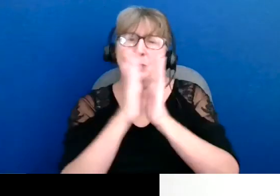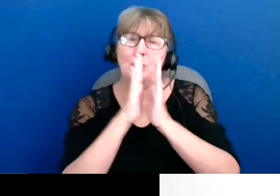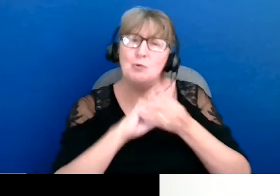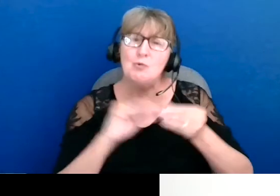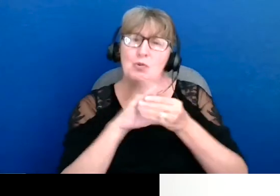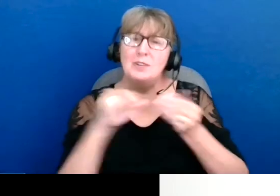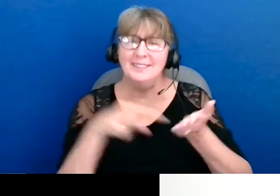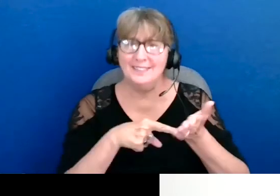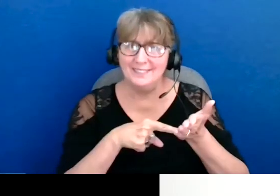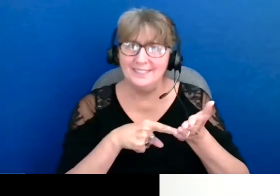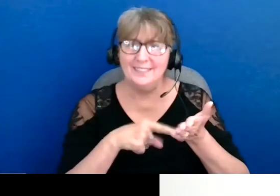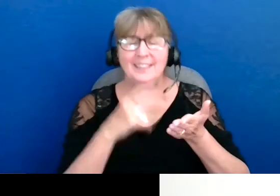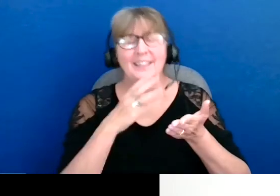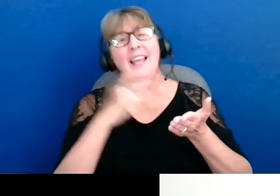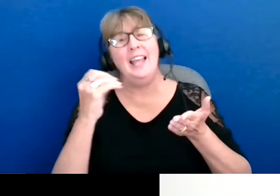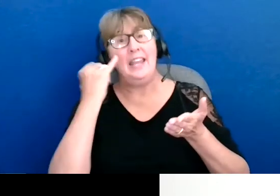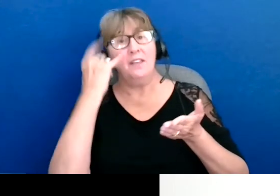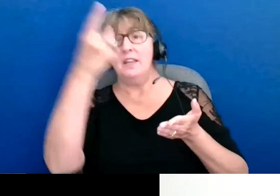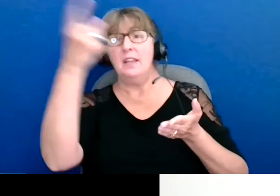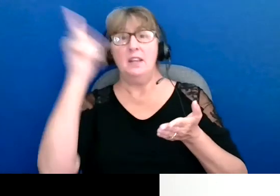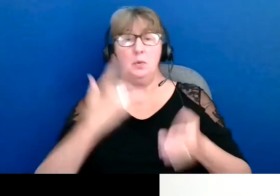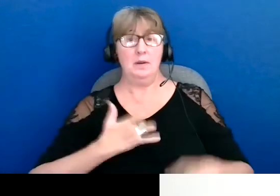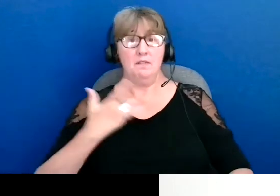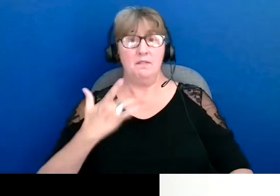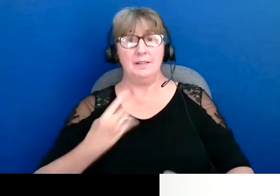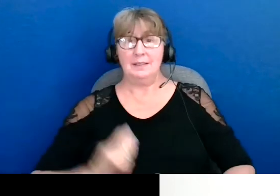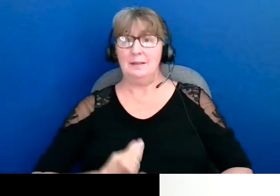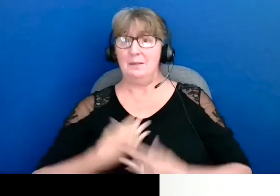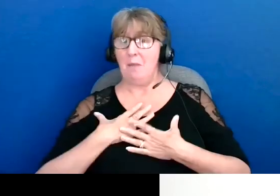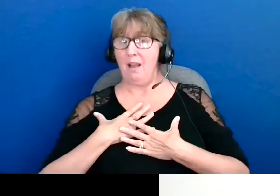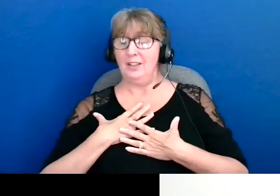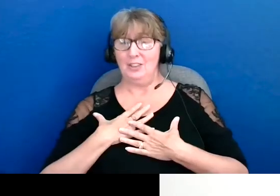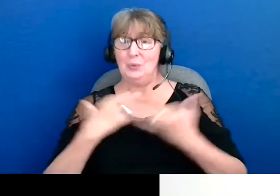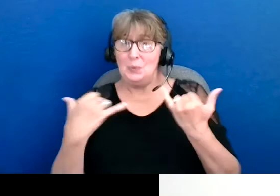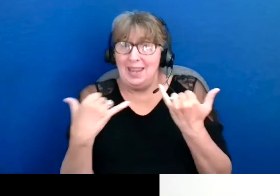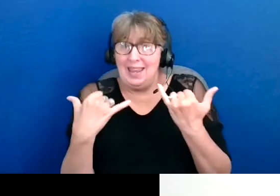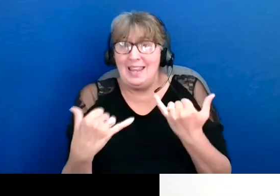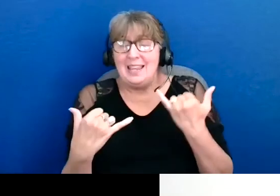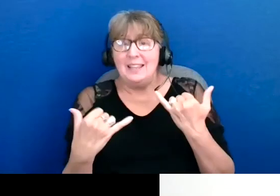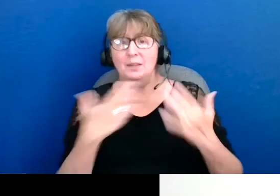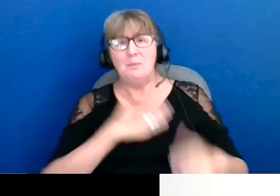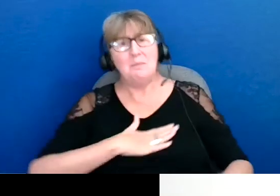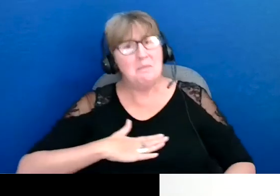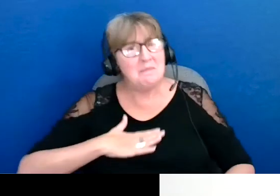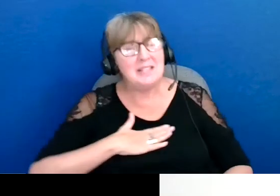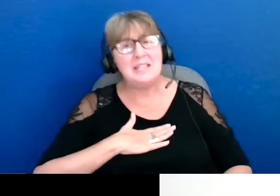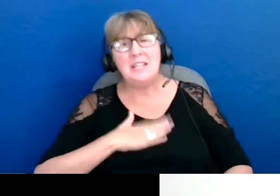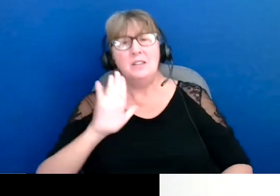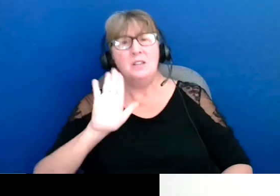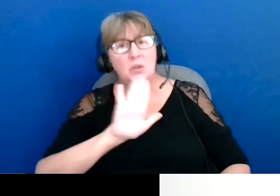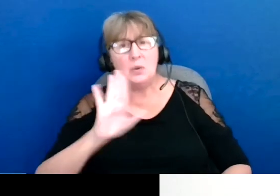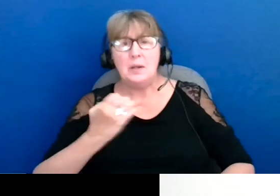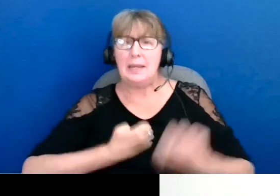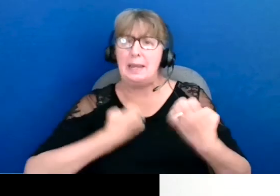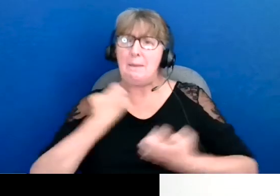book. If anyone feels inspired today, tap into that emotion.